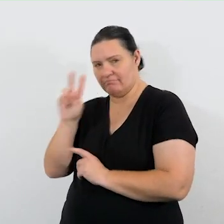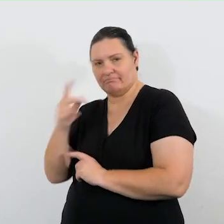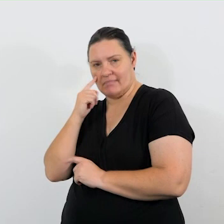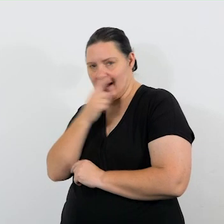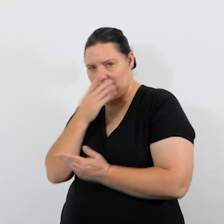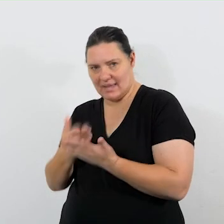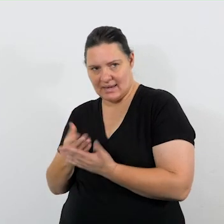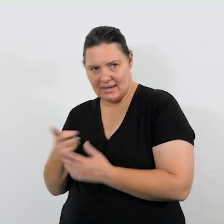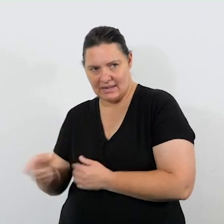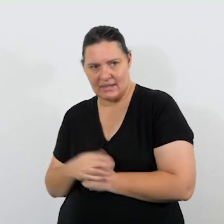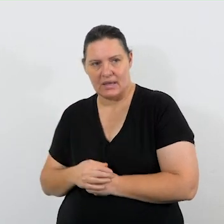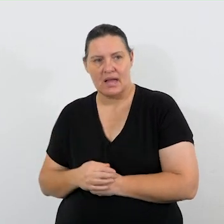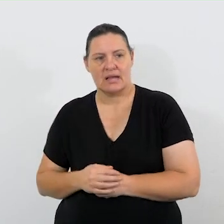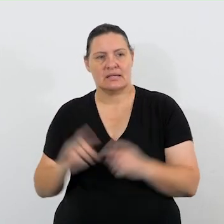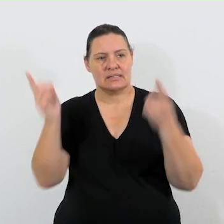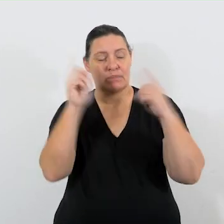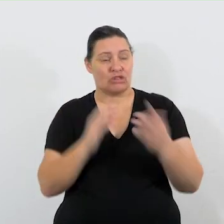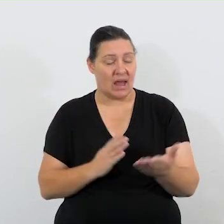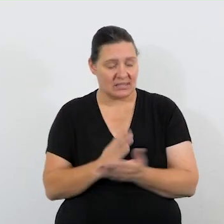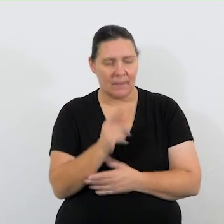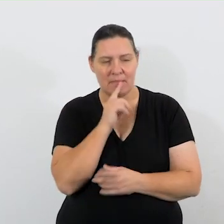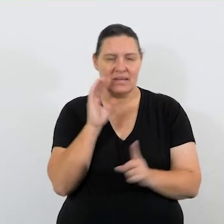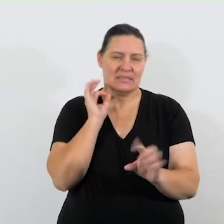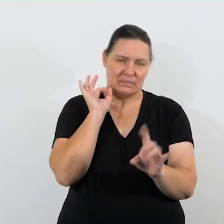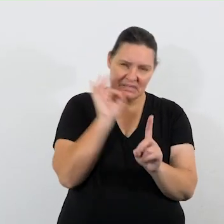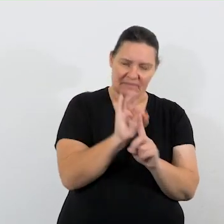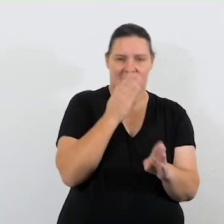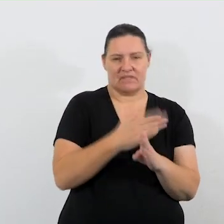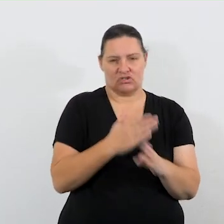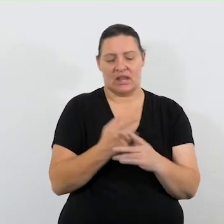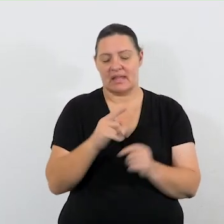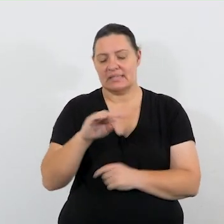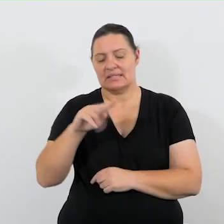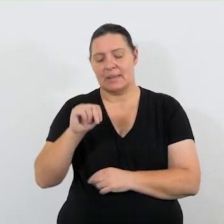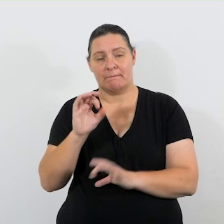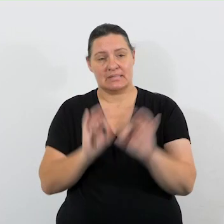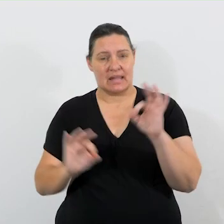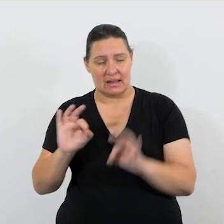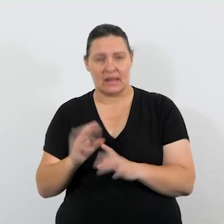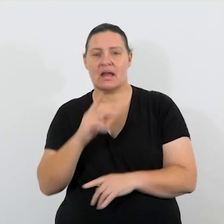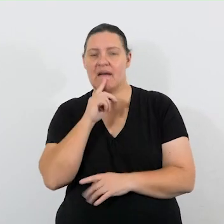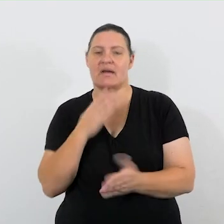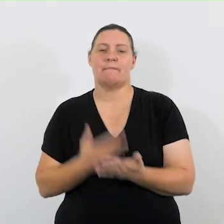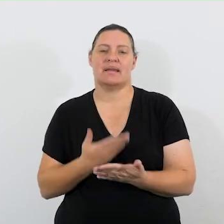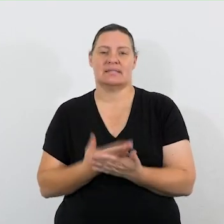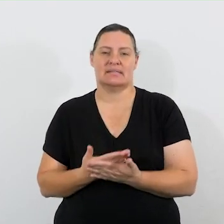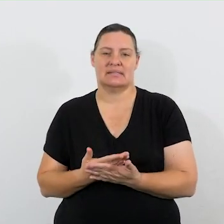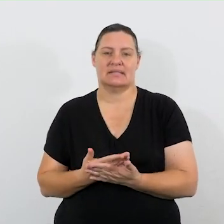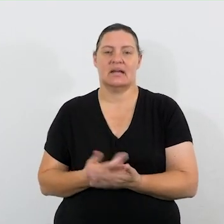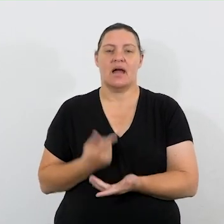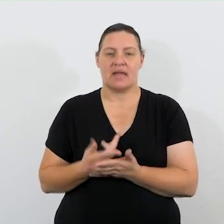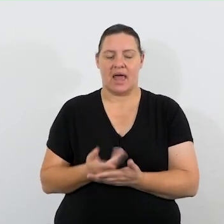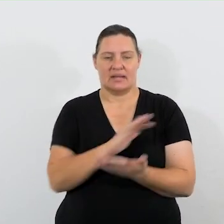which is to take on a particular function. And then we spoke about stem cells, which are cells that have the